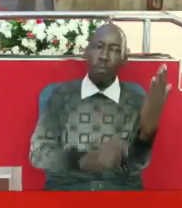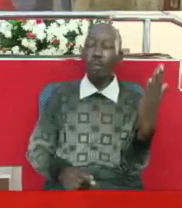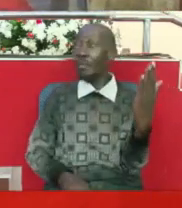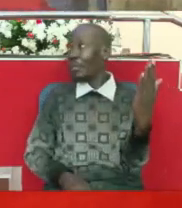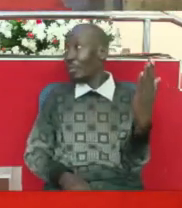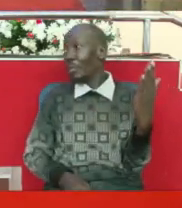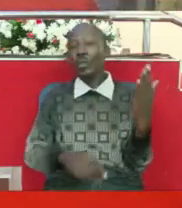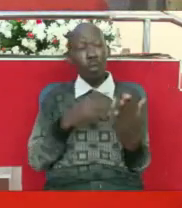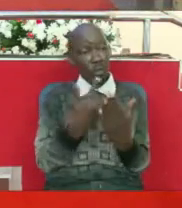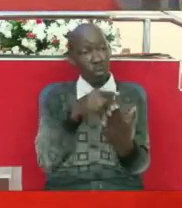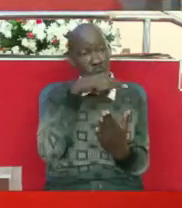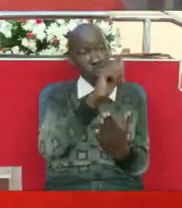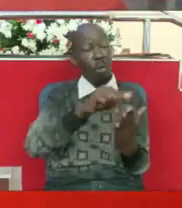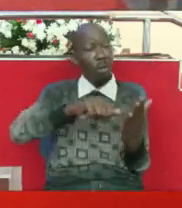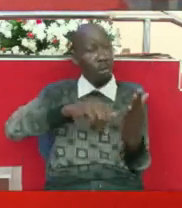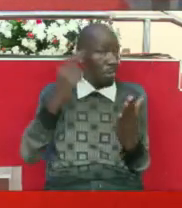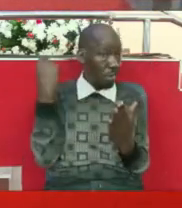with the SKU number